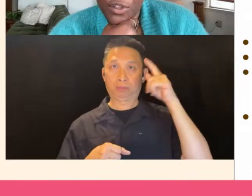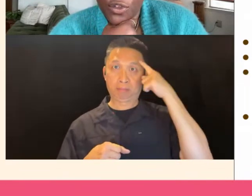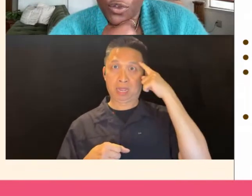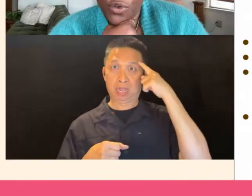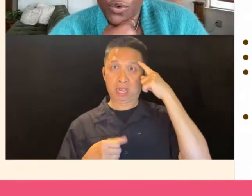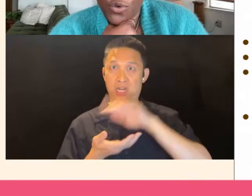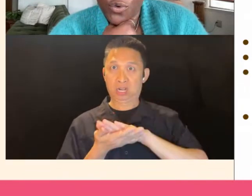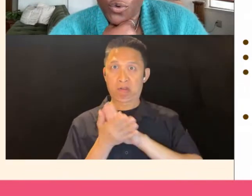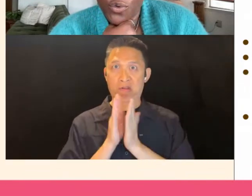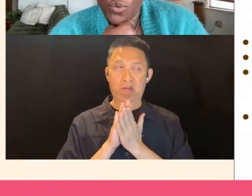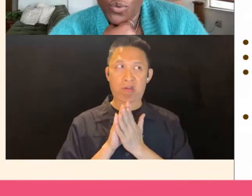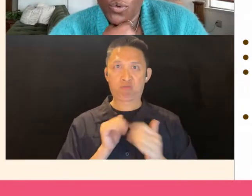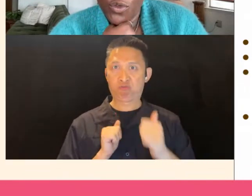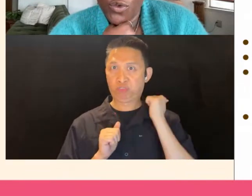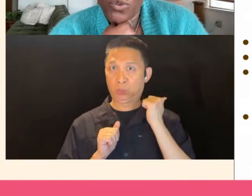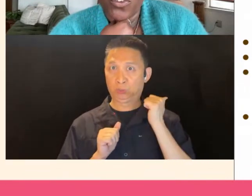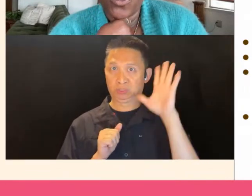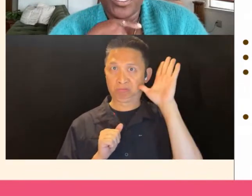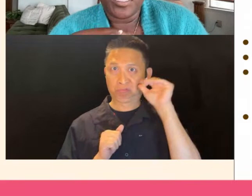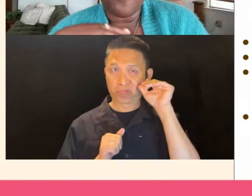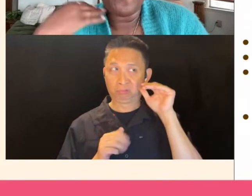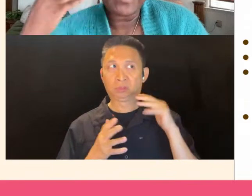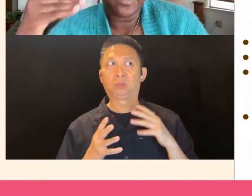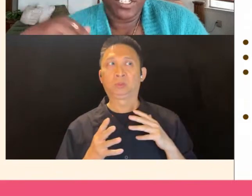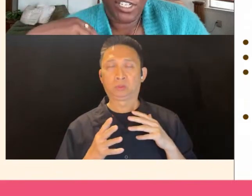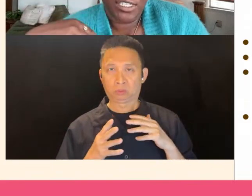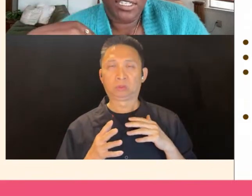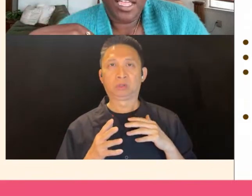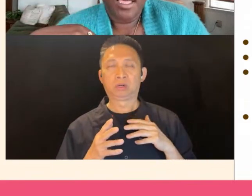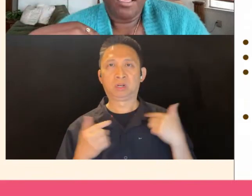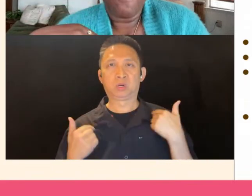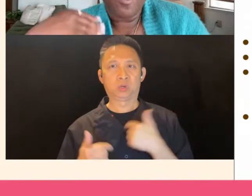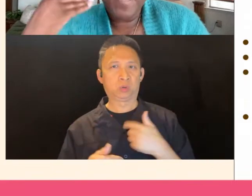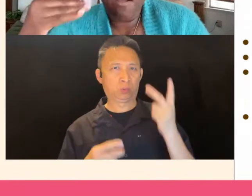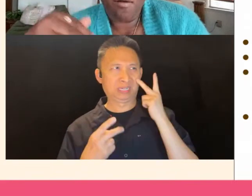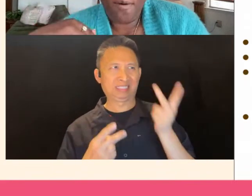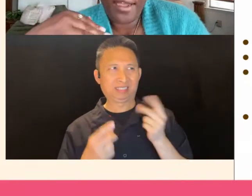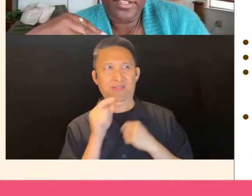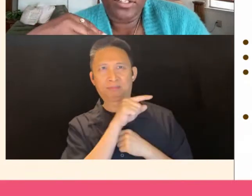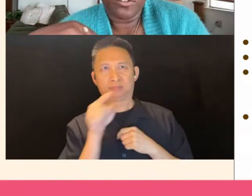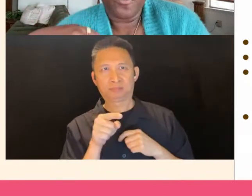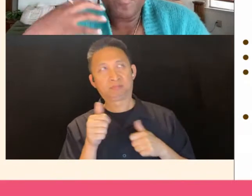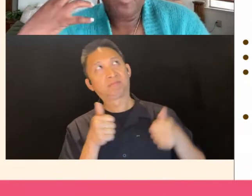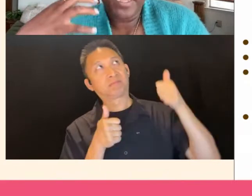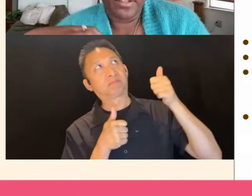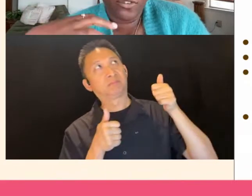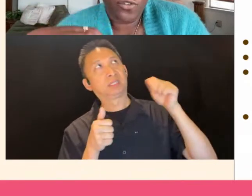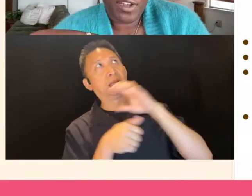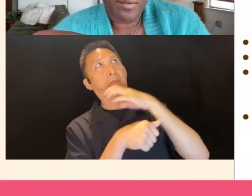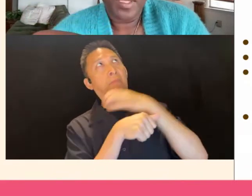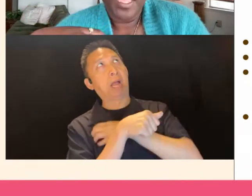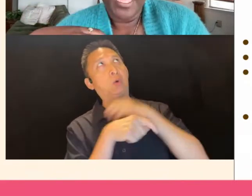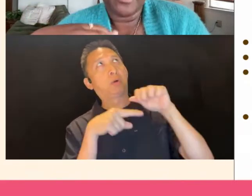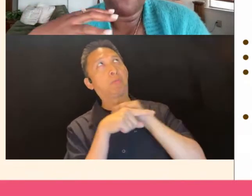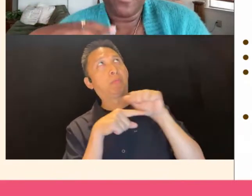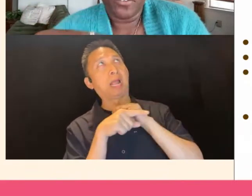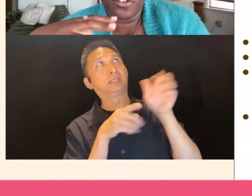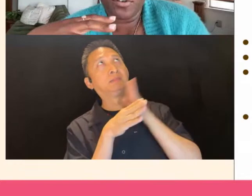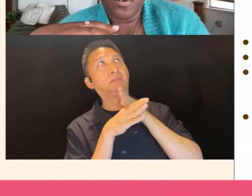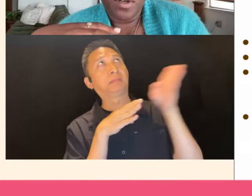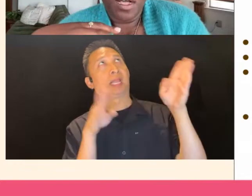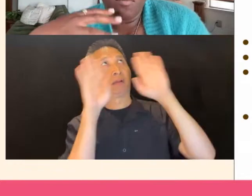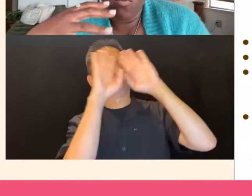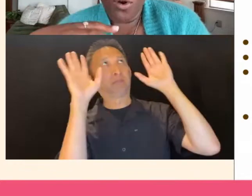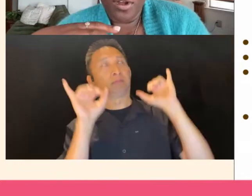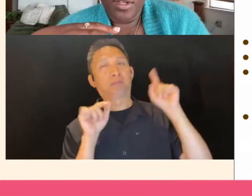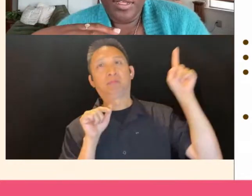when you see the vestiges of our power practices from our mainstream and